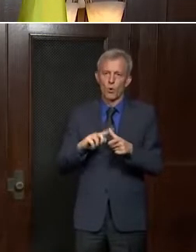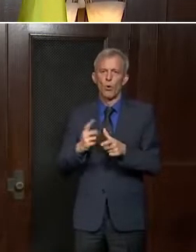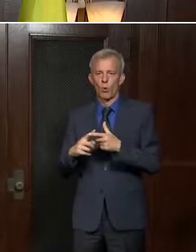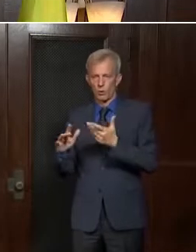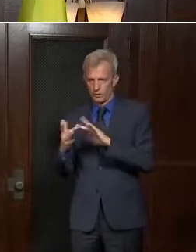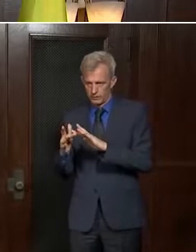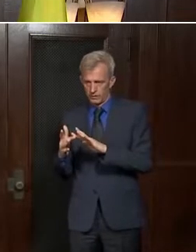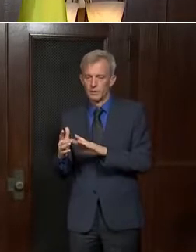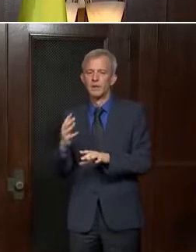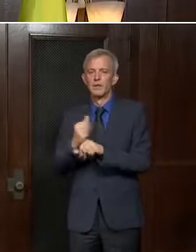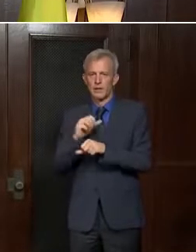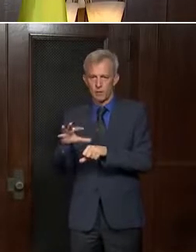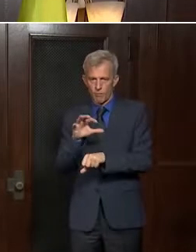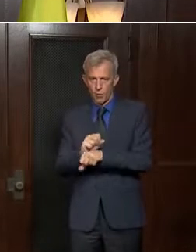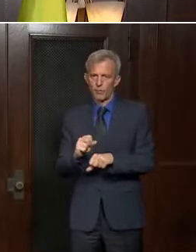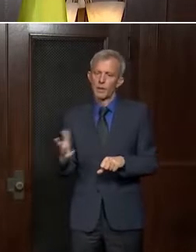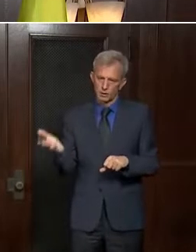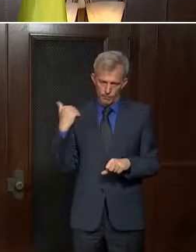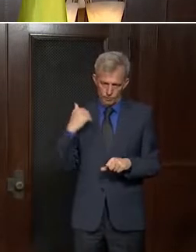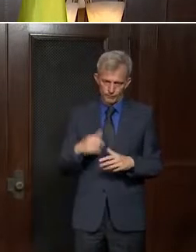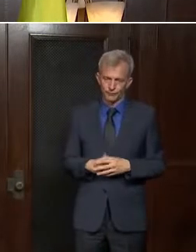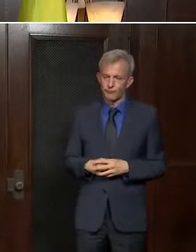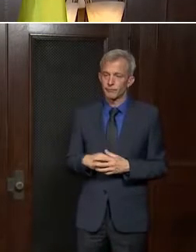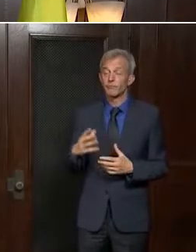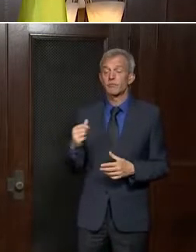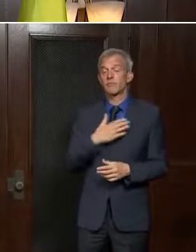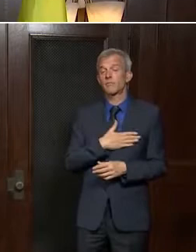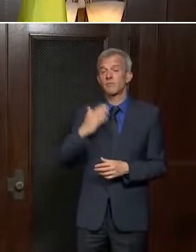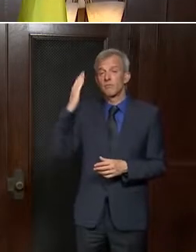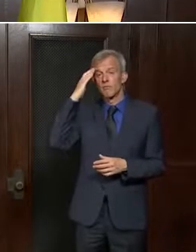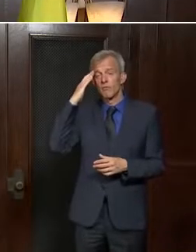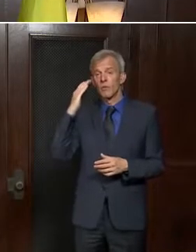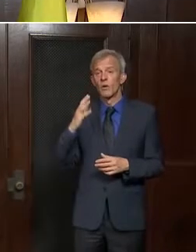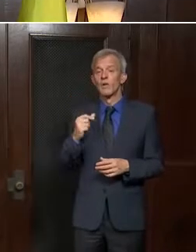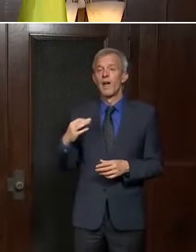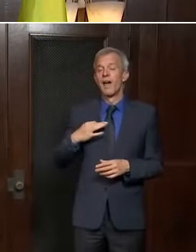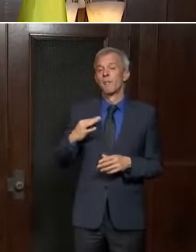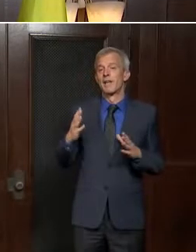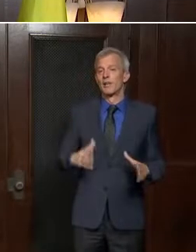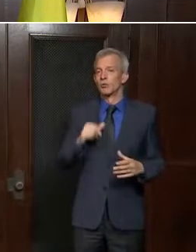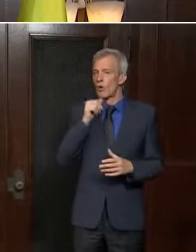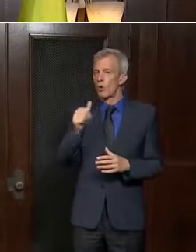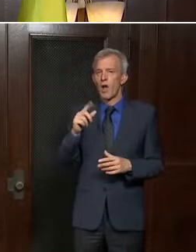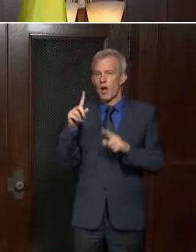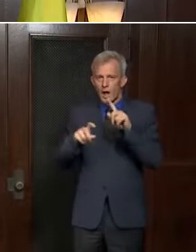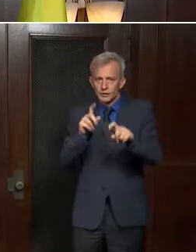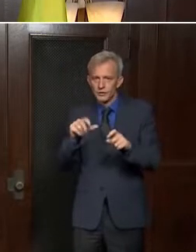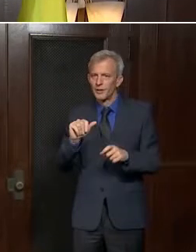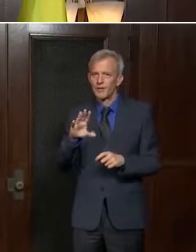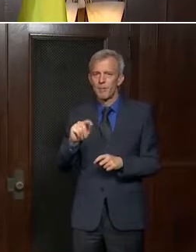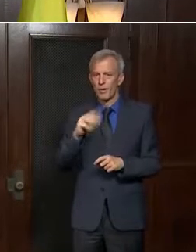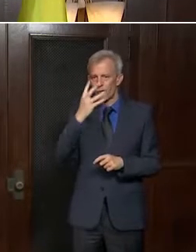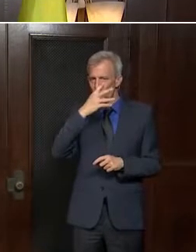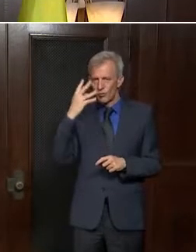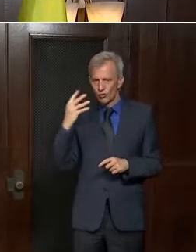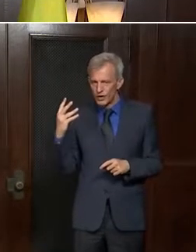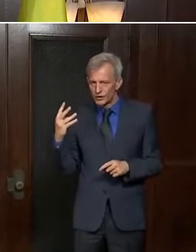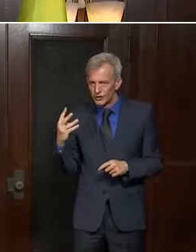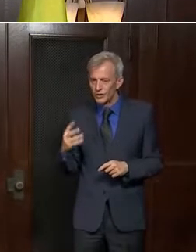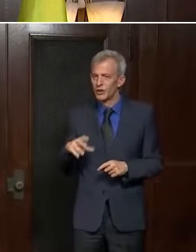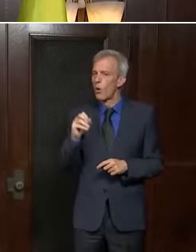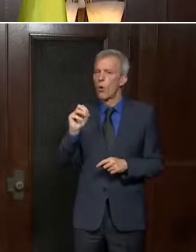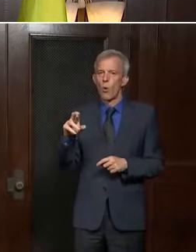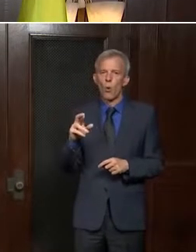system, get an appointment, and come on in. And please know that applicants will not be asked anything about their immigration status, nor